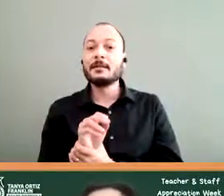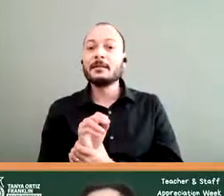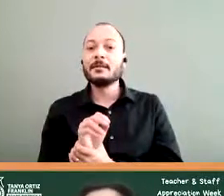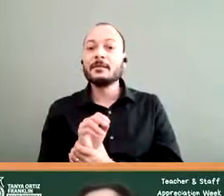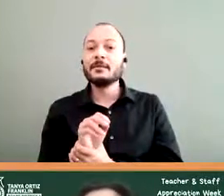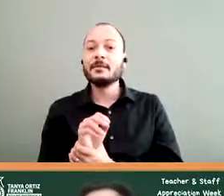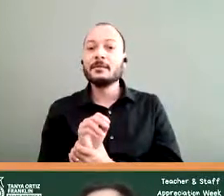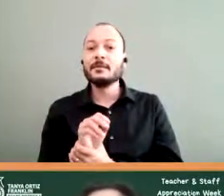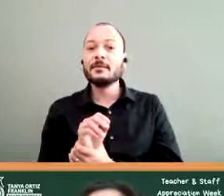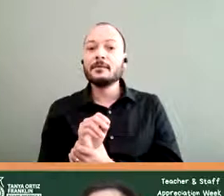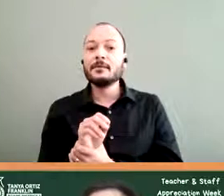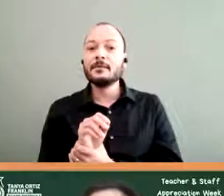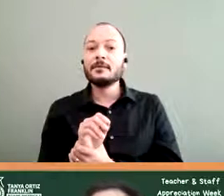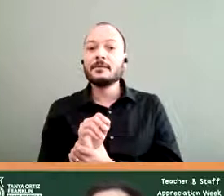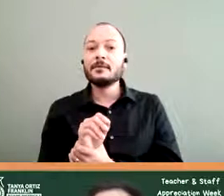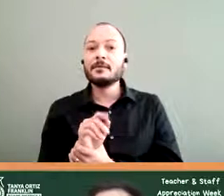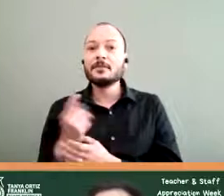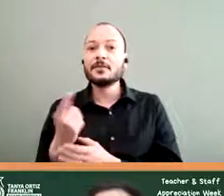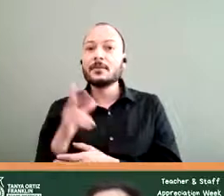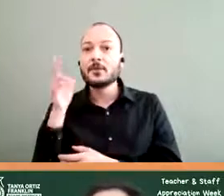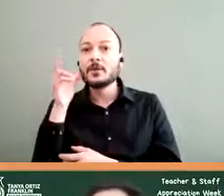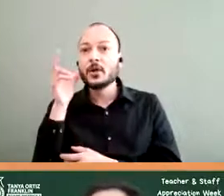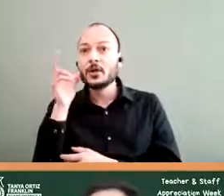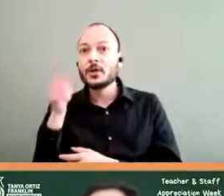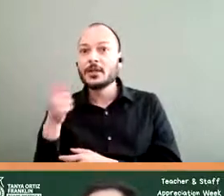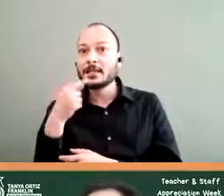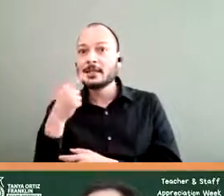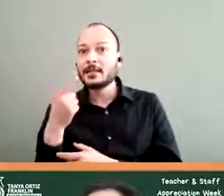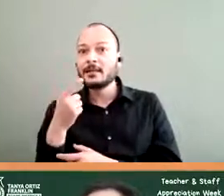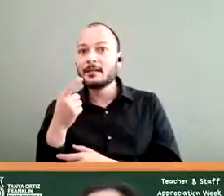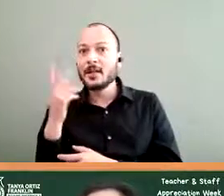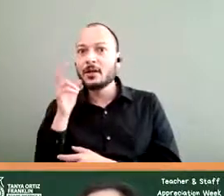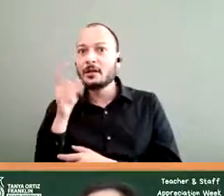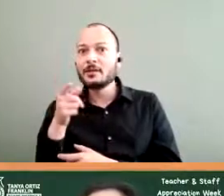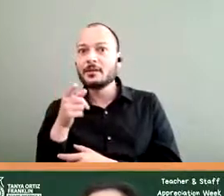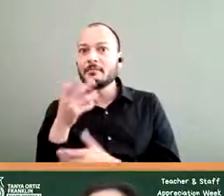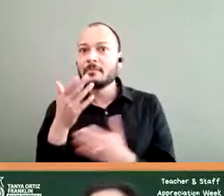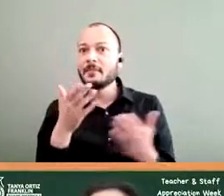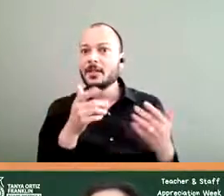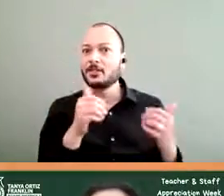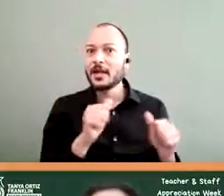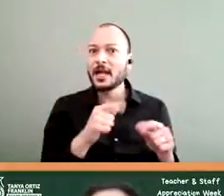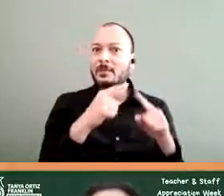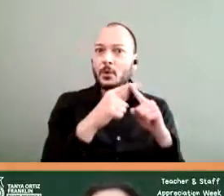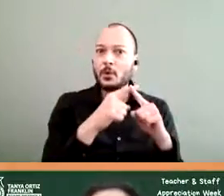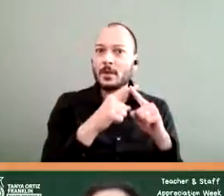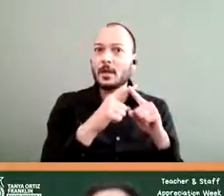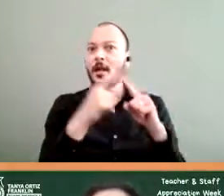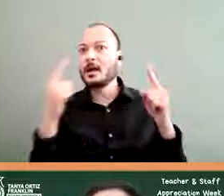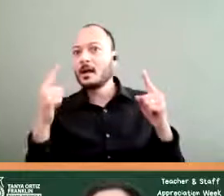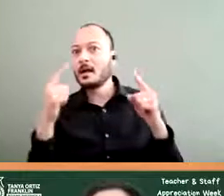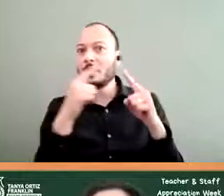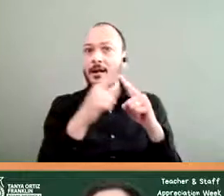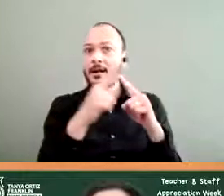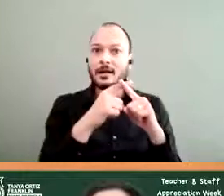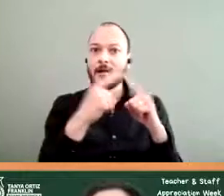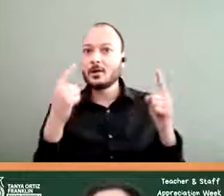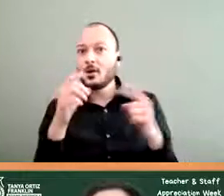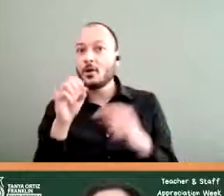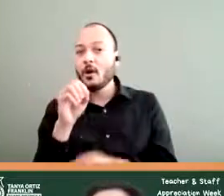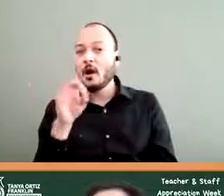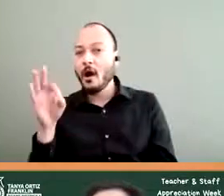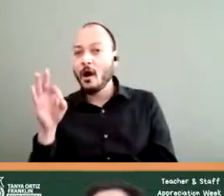someone just heard her, they said. Let's see, maybe try muting and unmuting or going to off on interpretation.